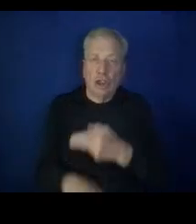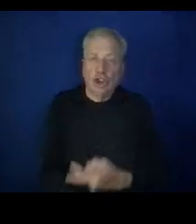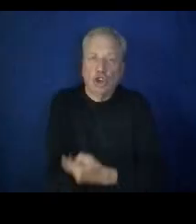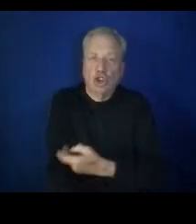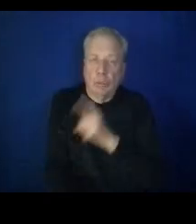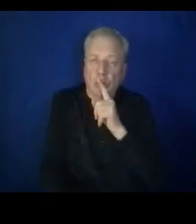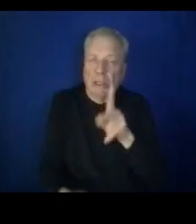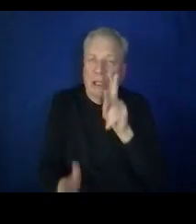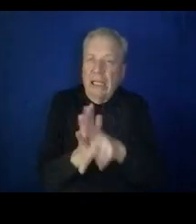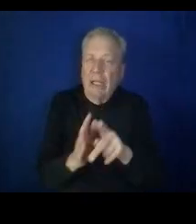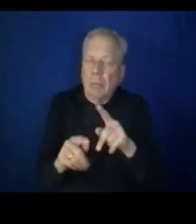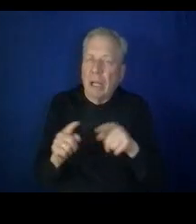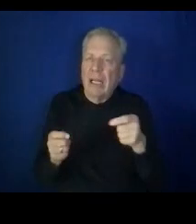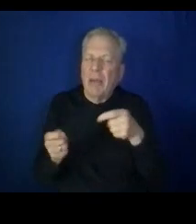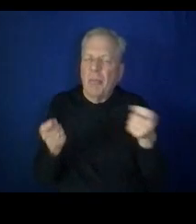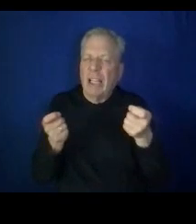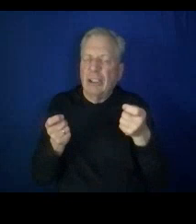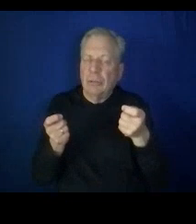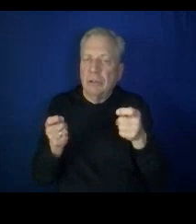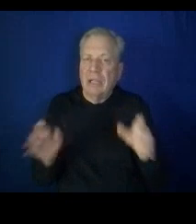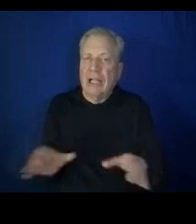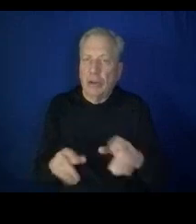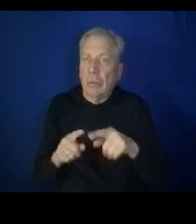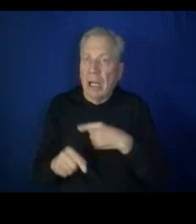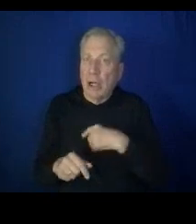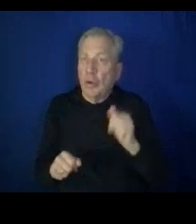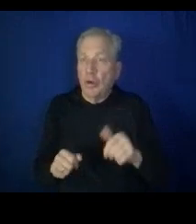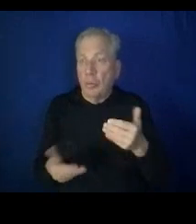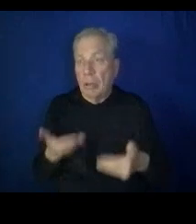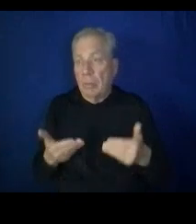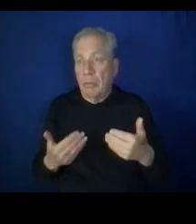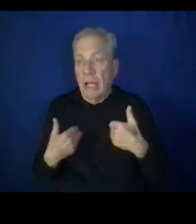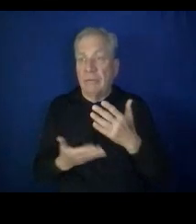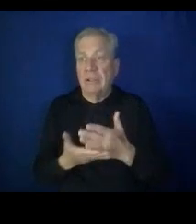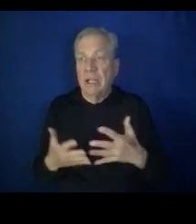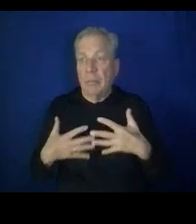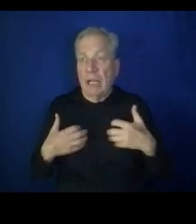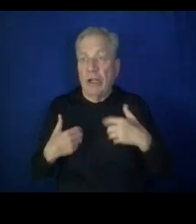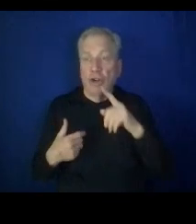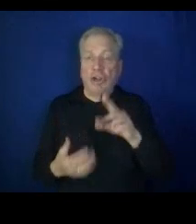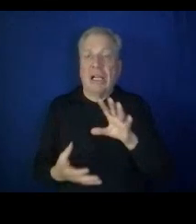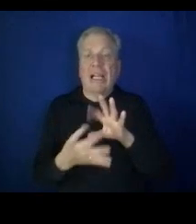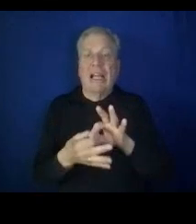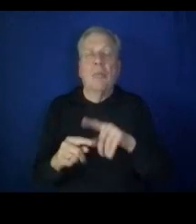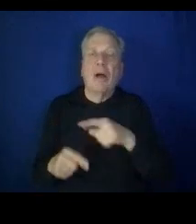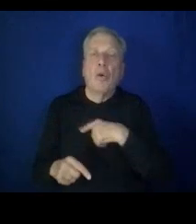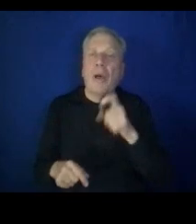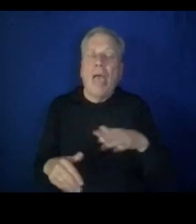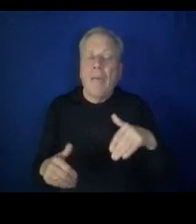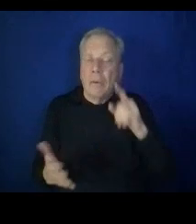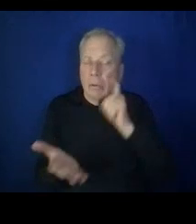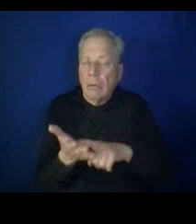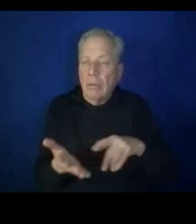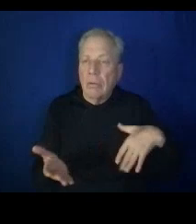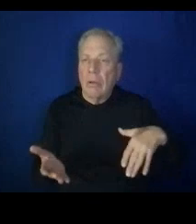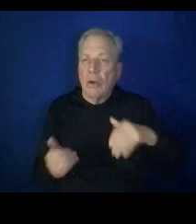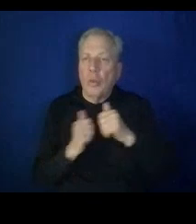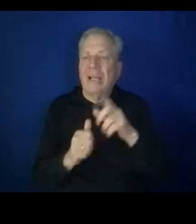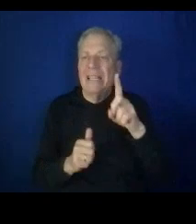action. But so we could already have some bears connecting. We just haven't detected it yet with